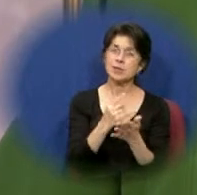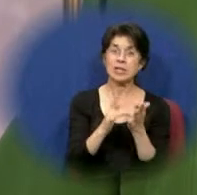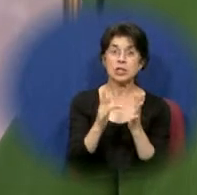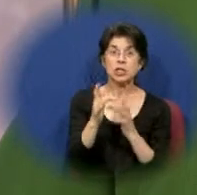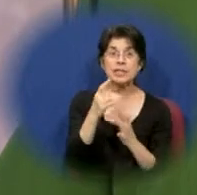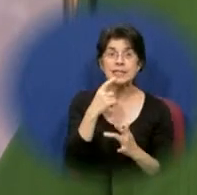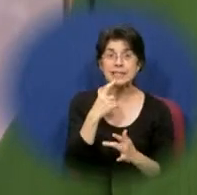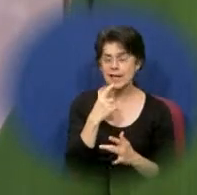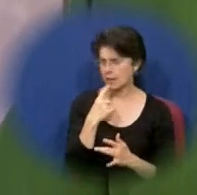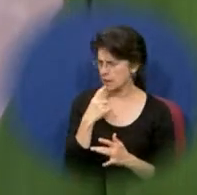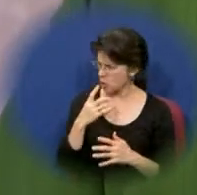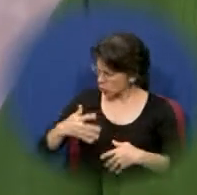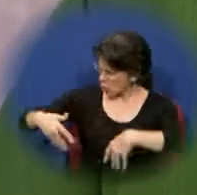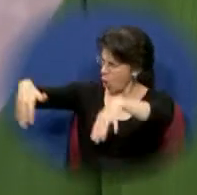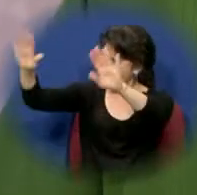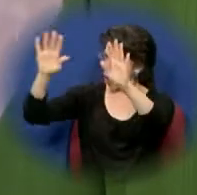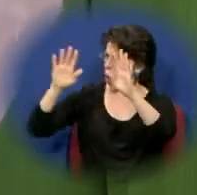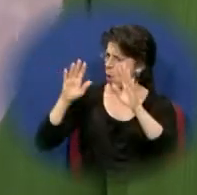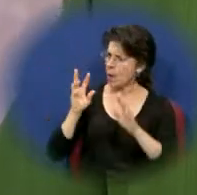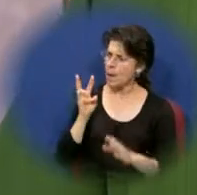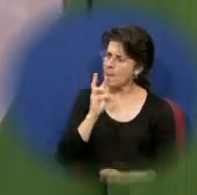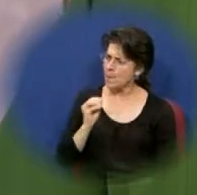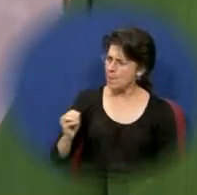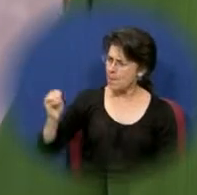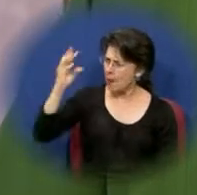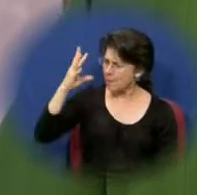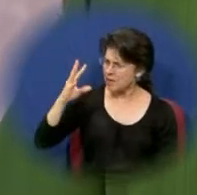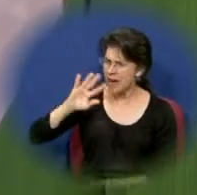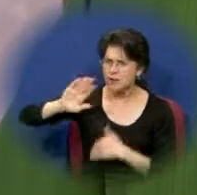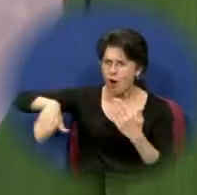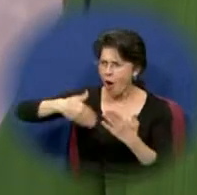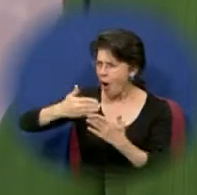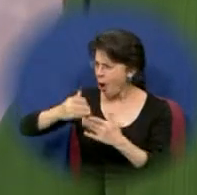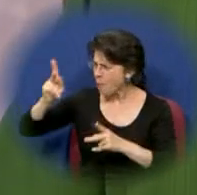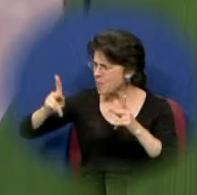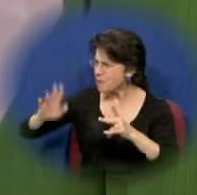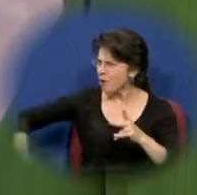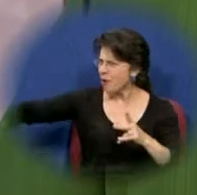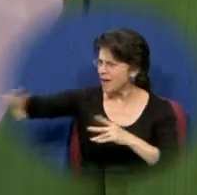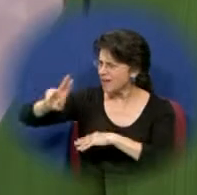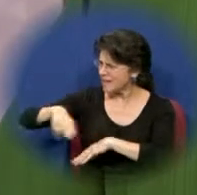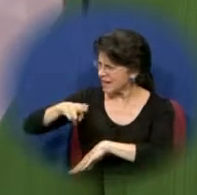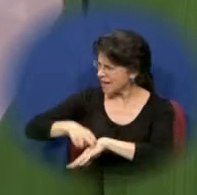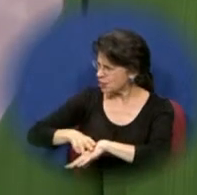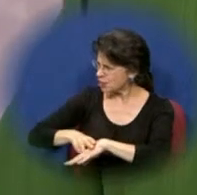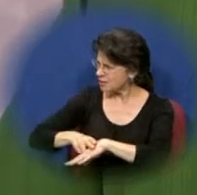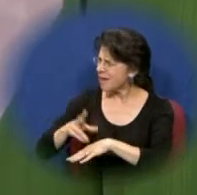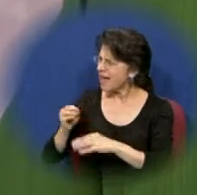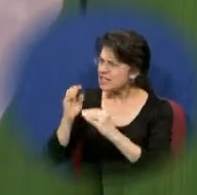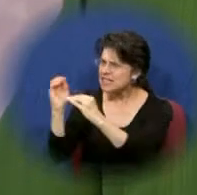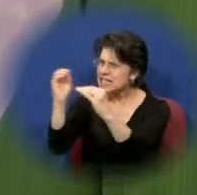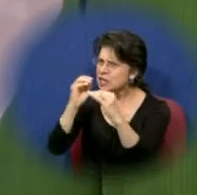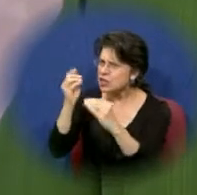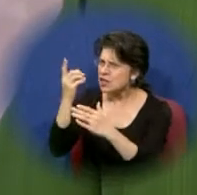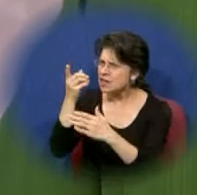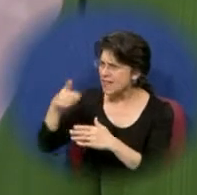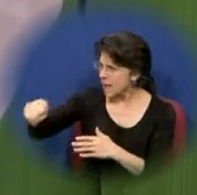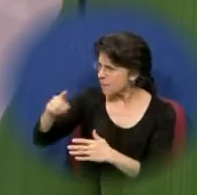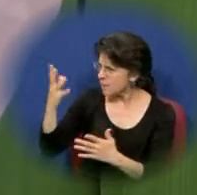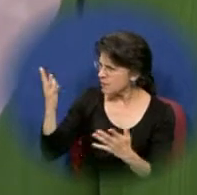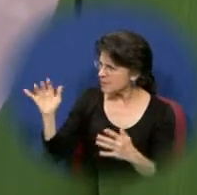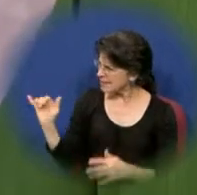and baptize all the nations. Teach them everything I have told you, and know that I am with you always to the end of